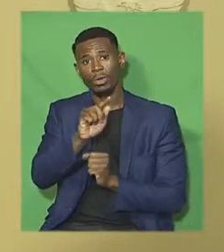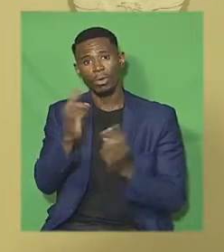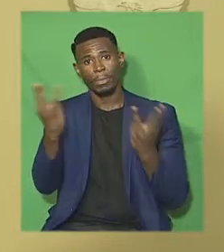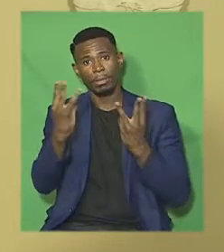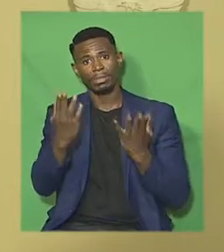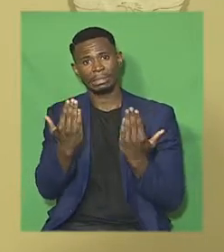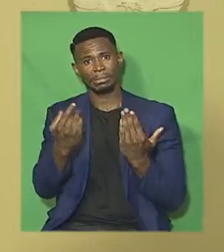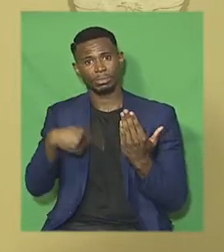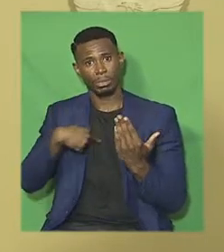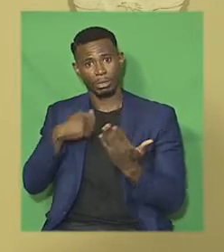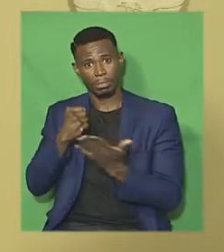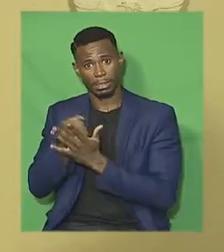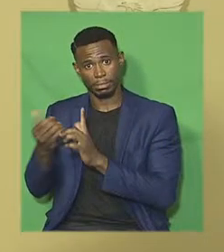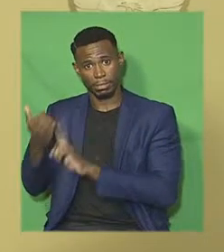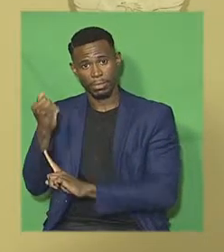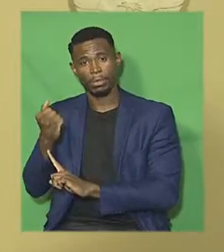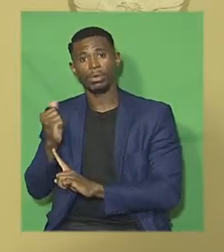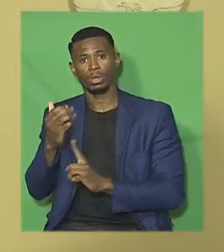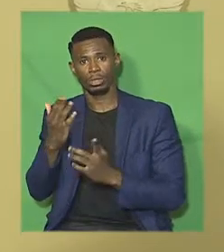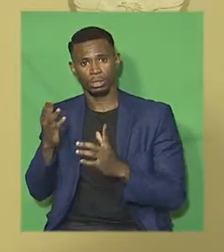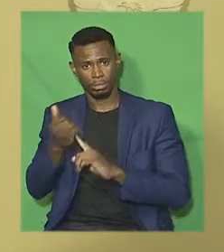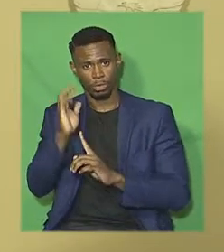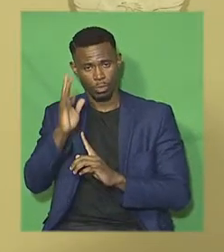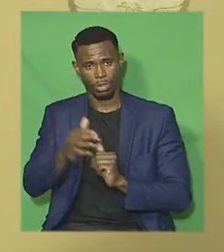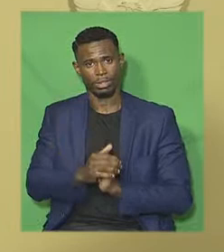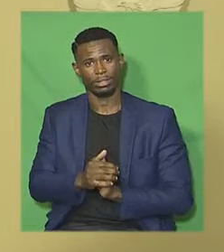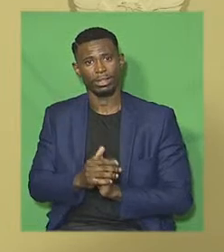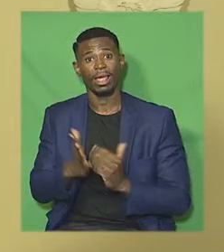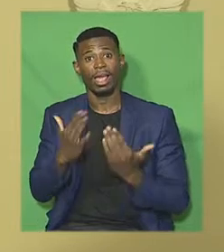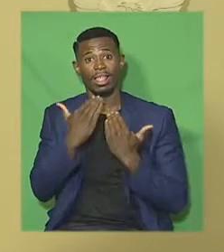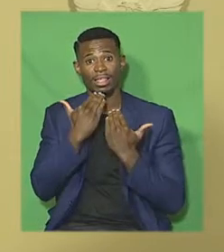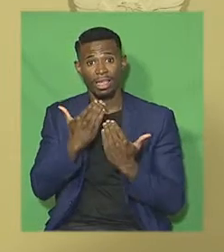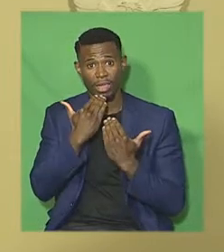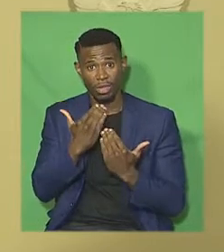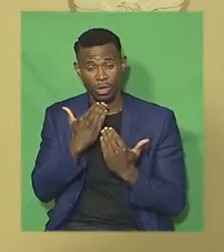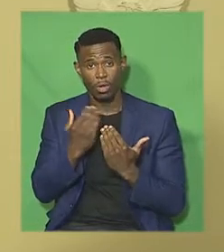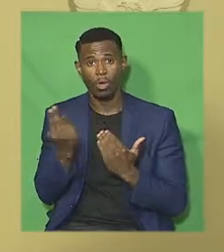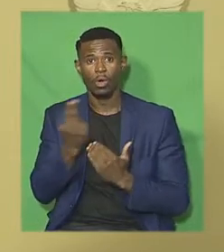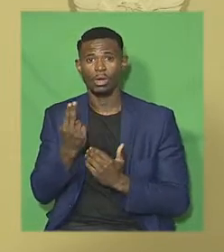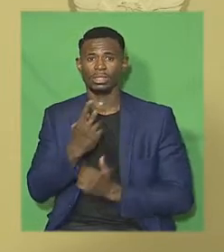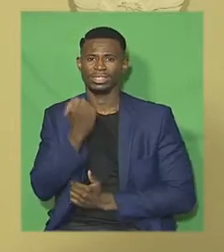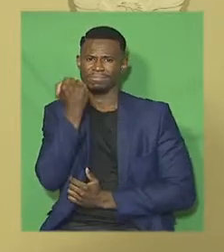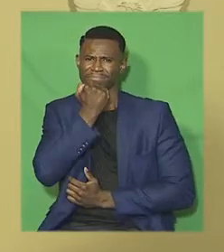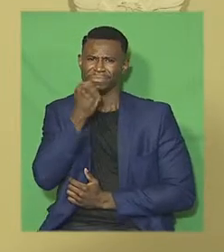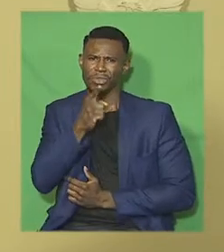to meet. I thank you, and our apologies for